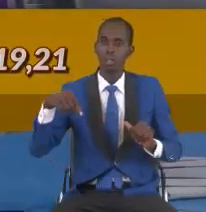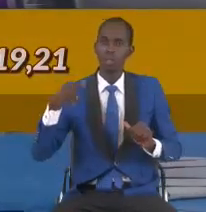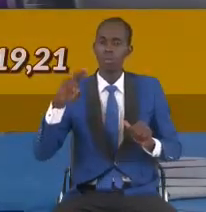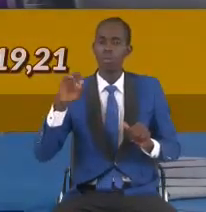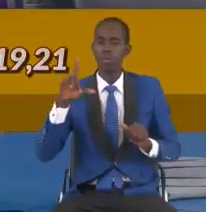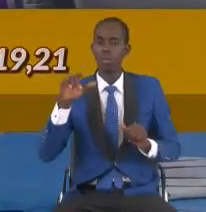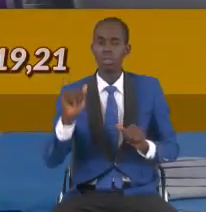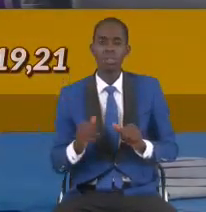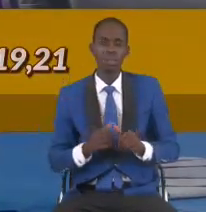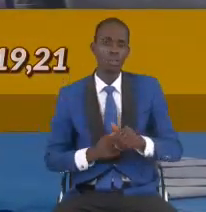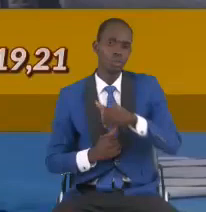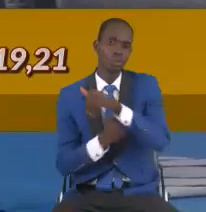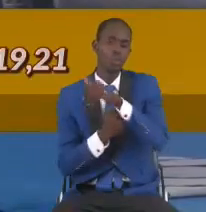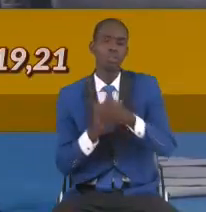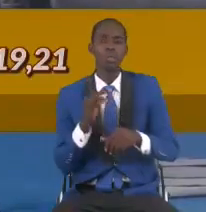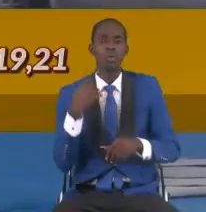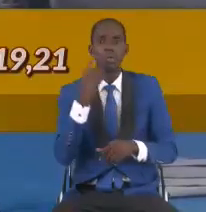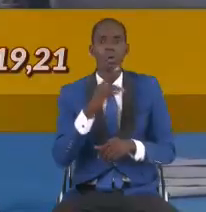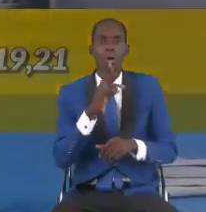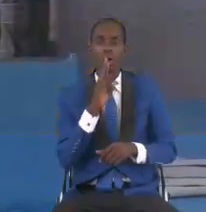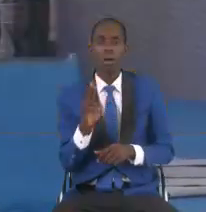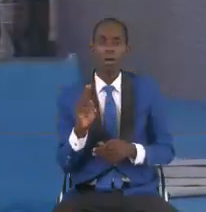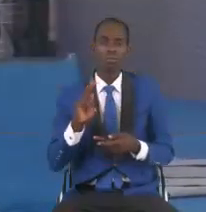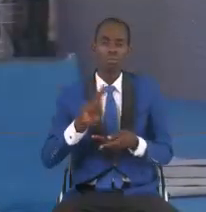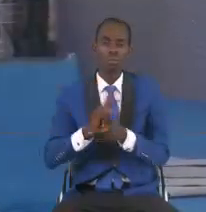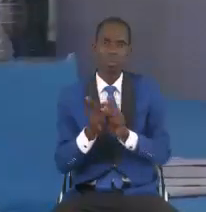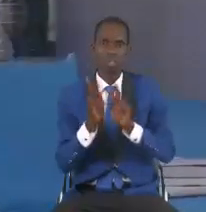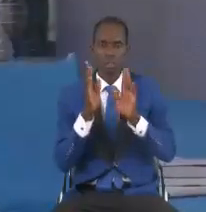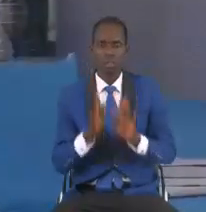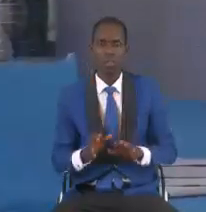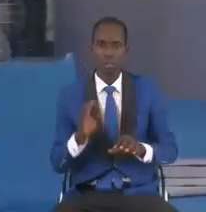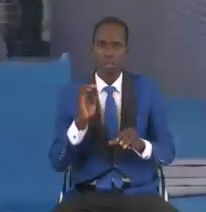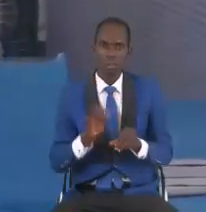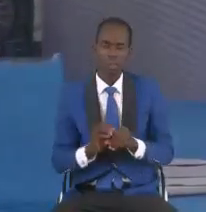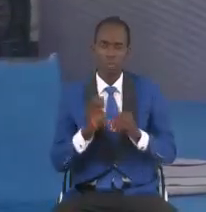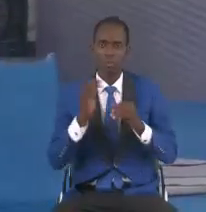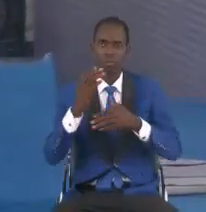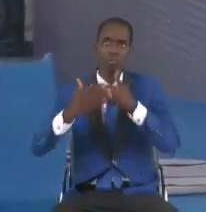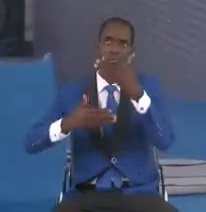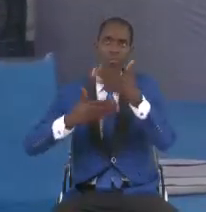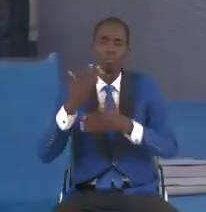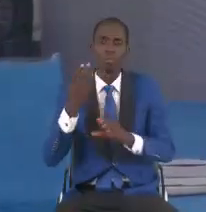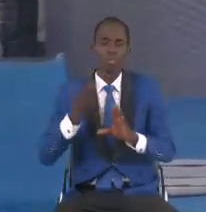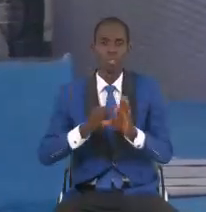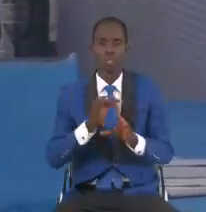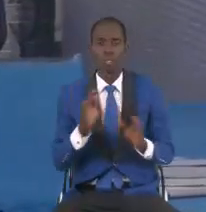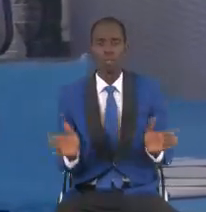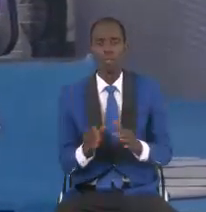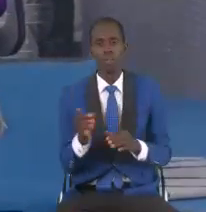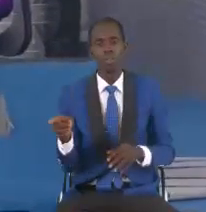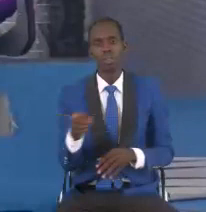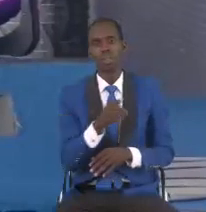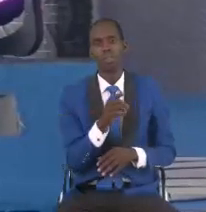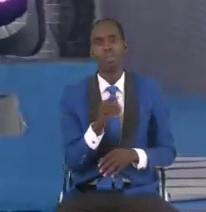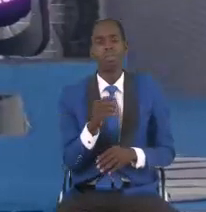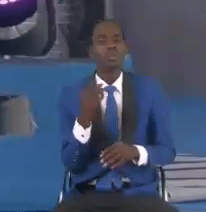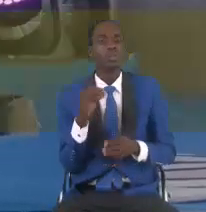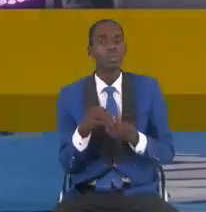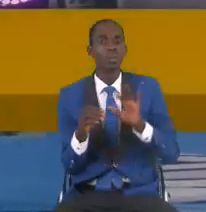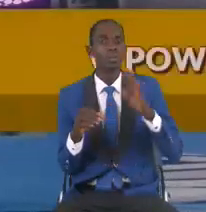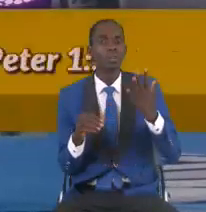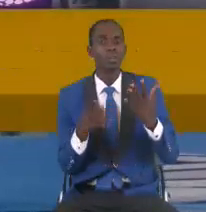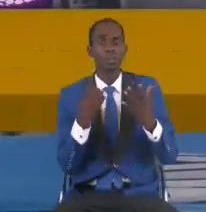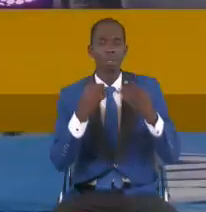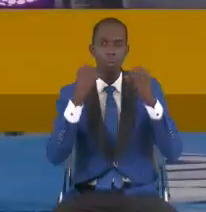were partners in progress. They were partners encouraging him. Number five, the power of